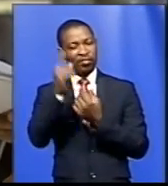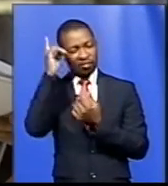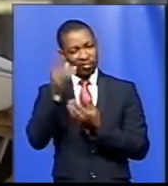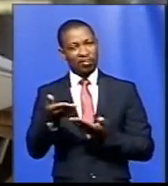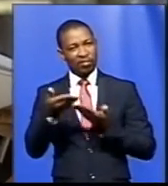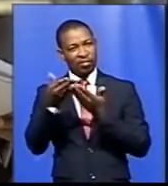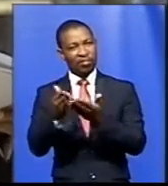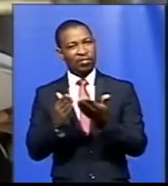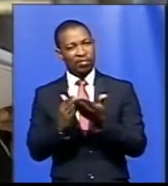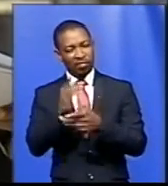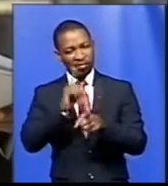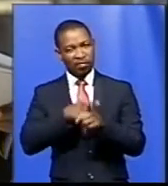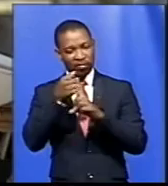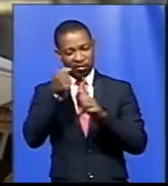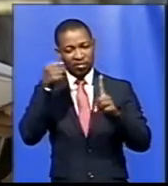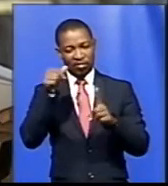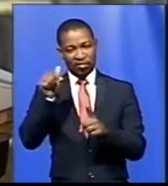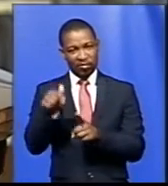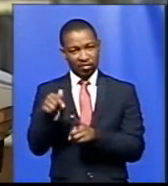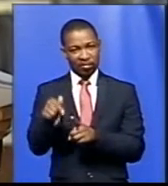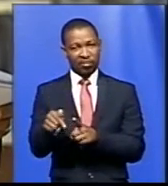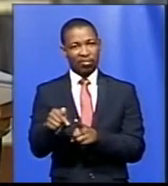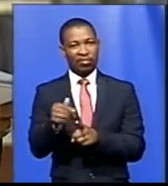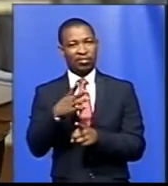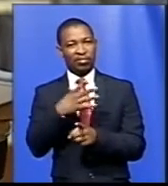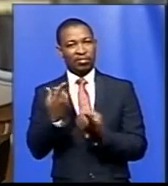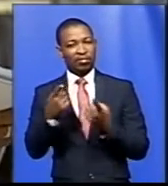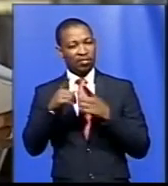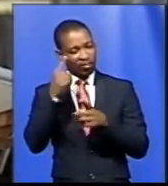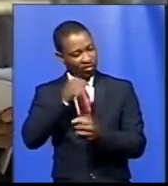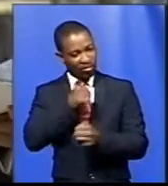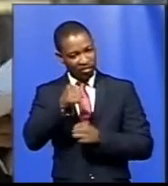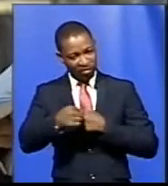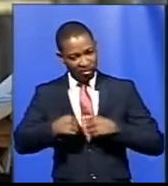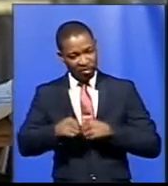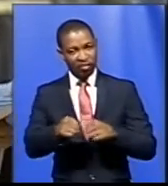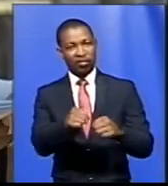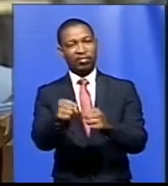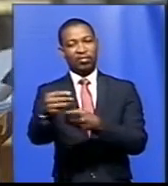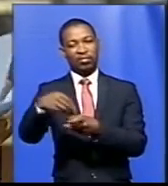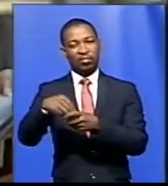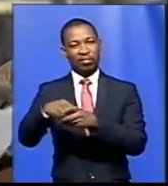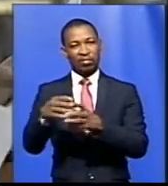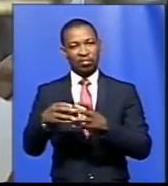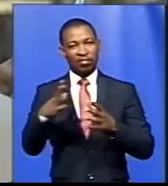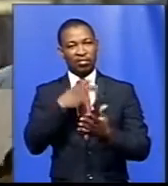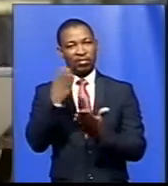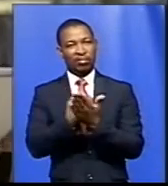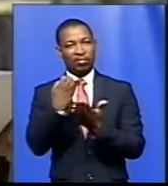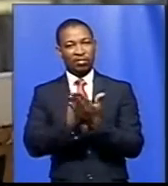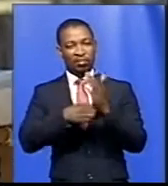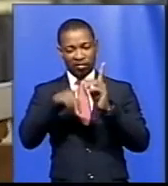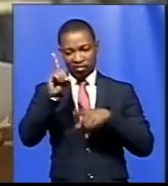on intended impact, anchored on sustainable inclusive growth and economic